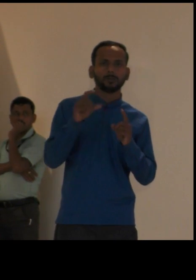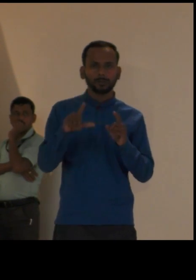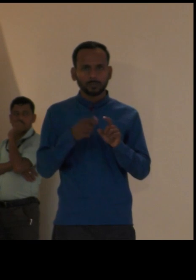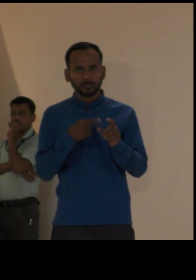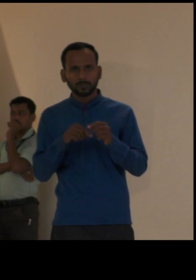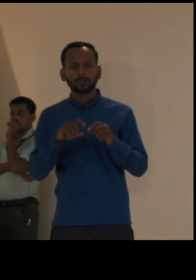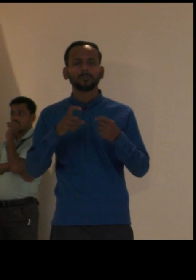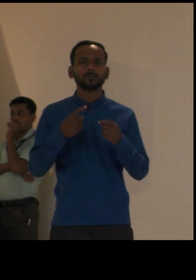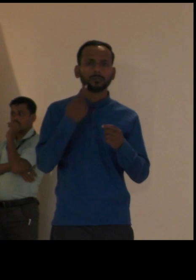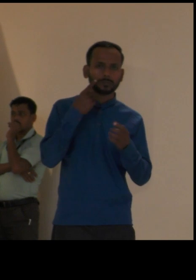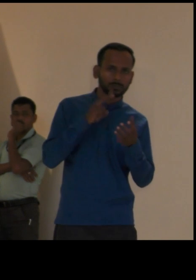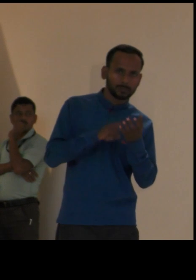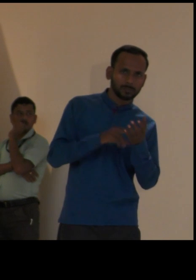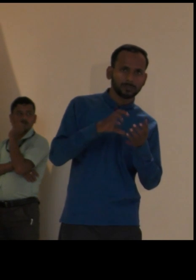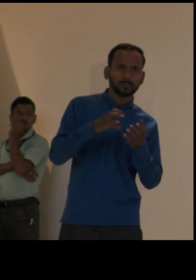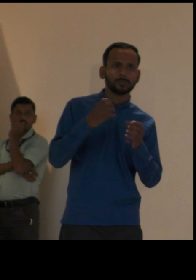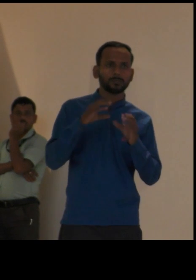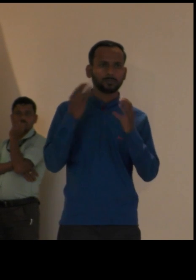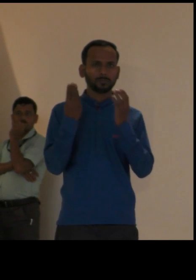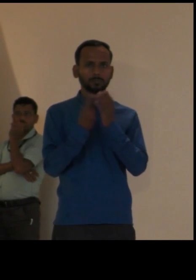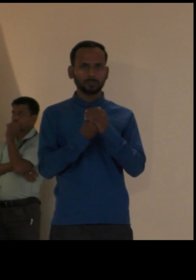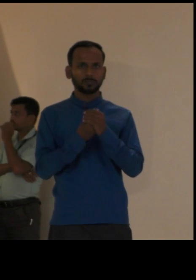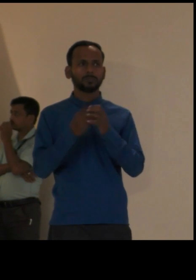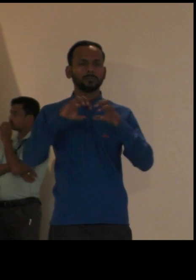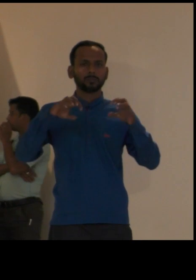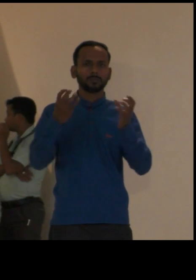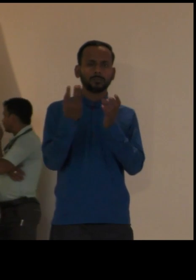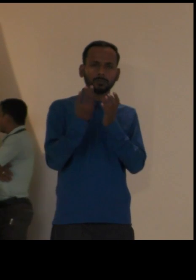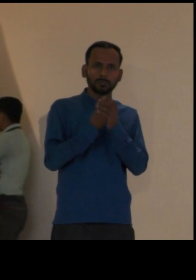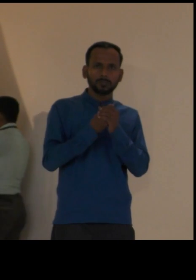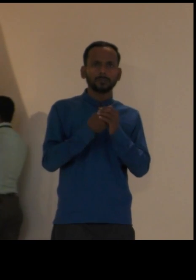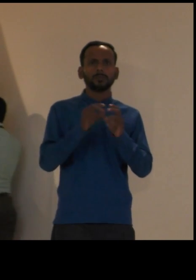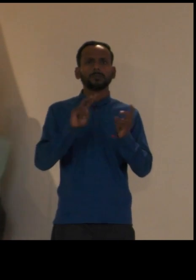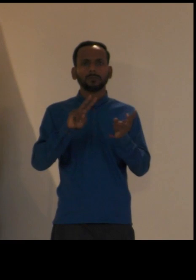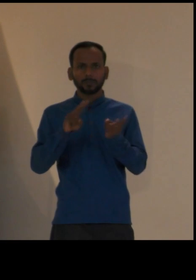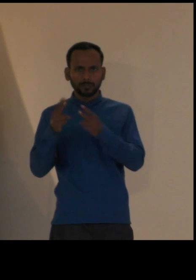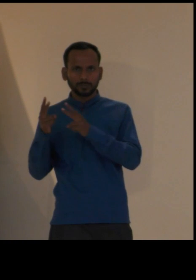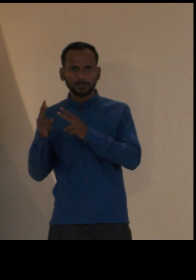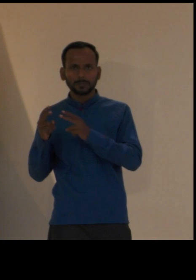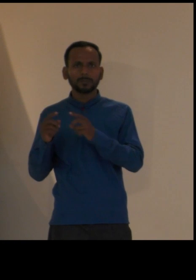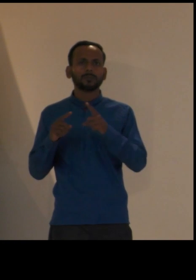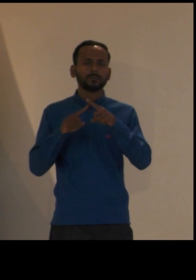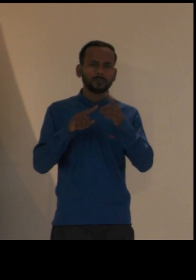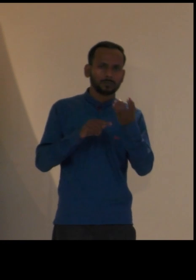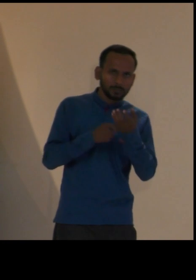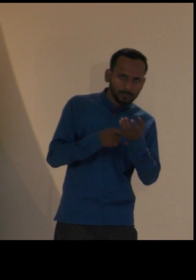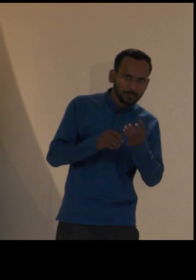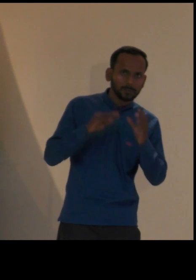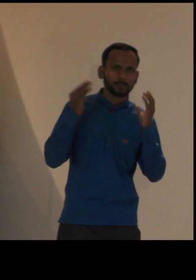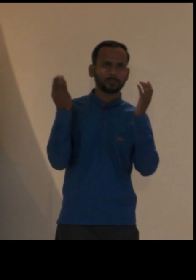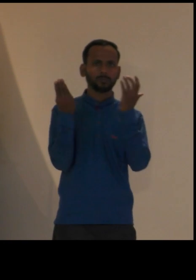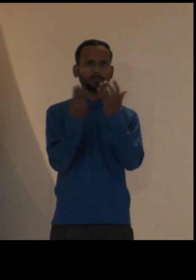the inclusivity of the archive, how do you bring in new voices, what techniques do you use, what technologies do you use, all of